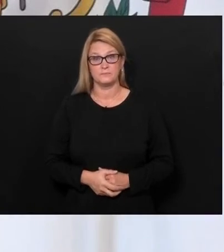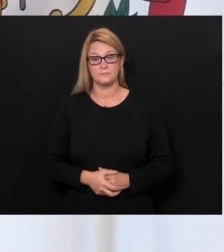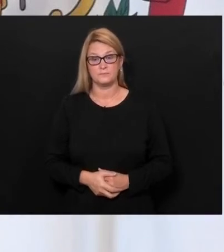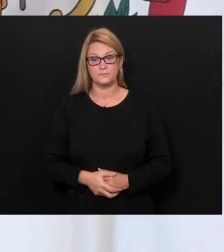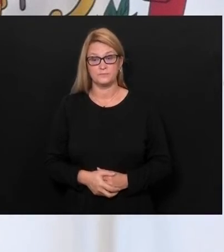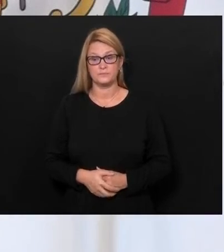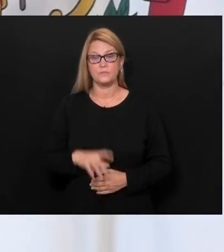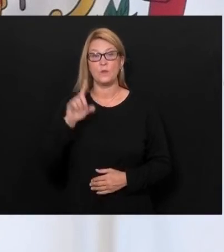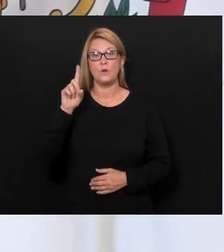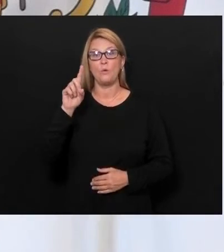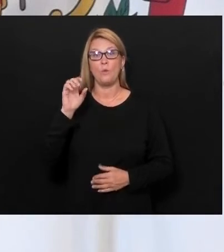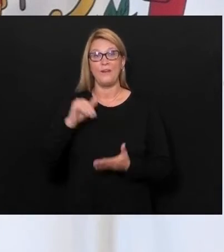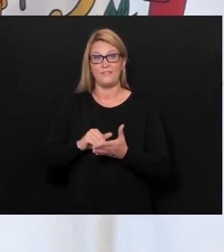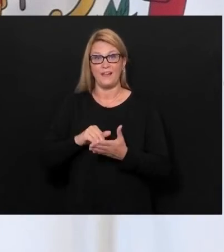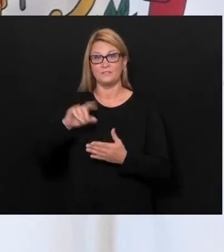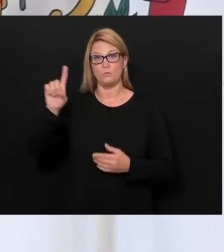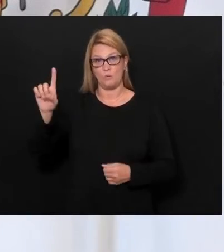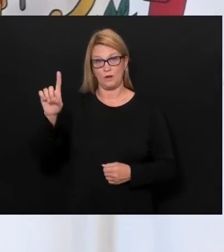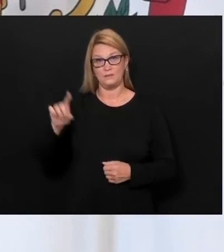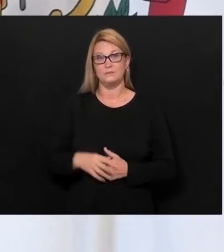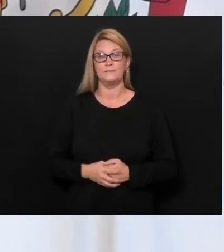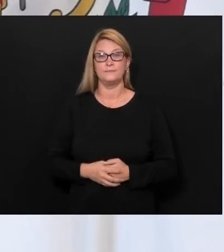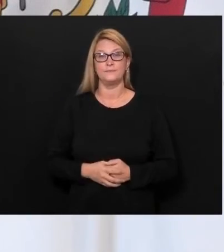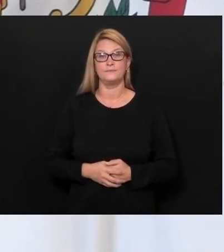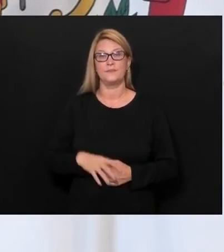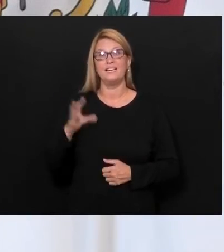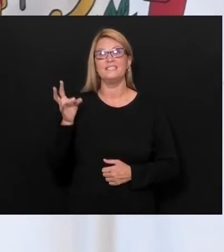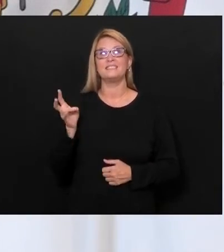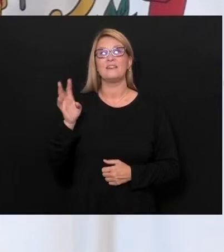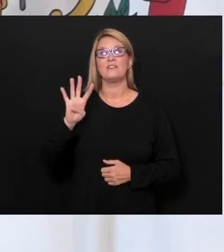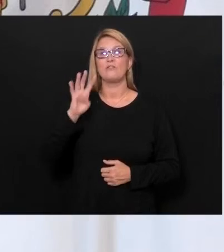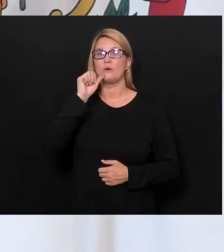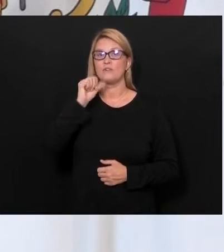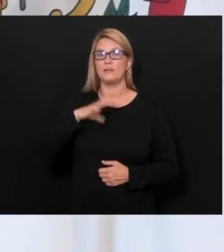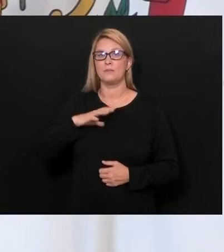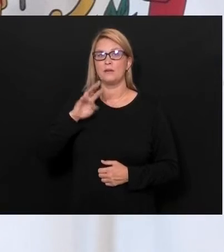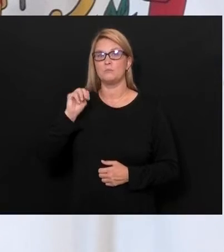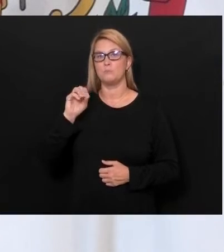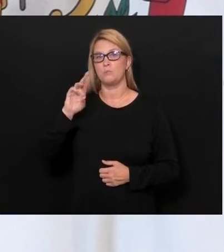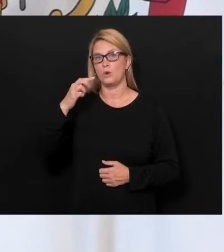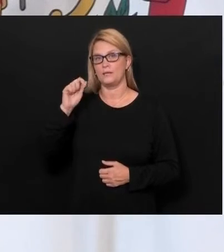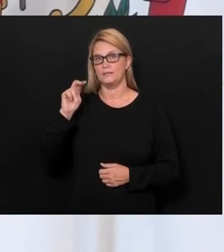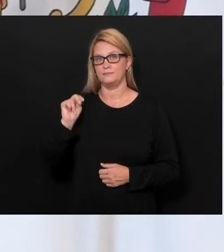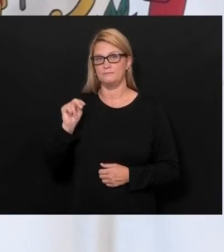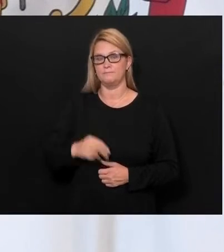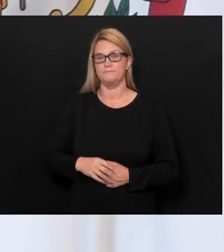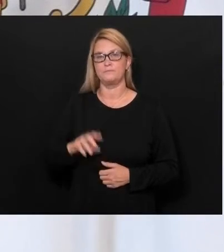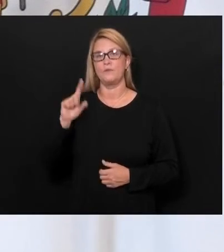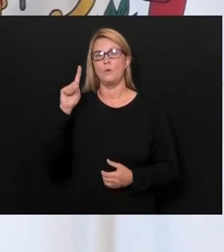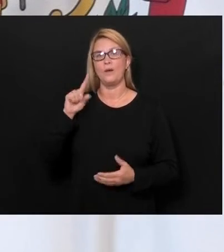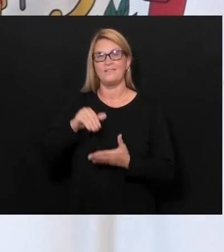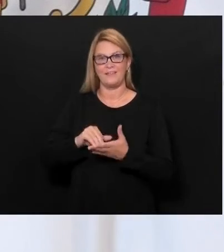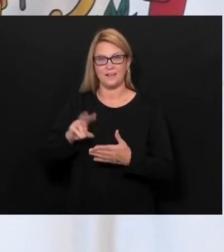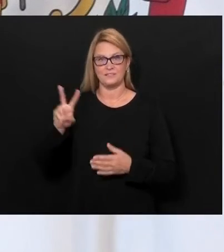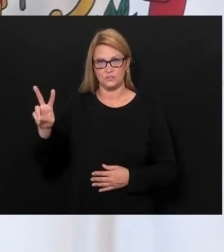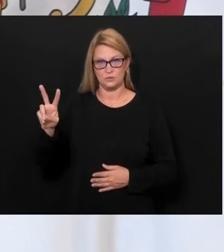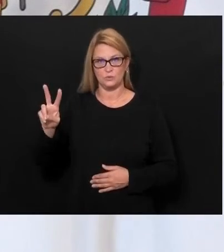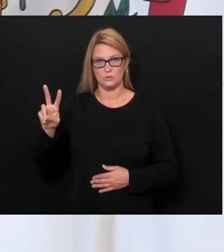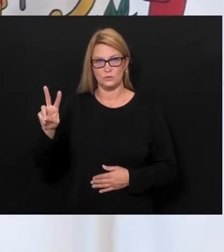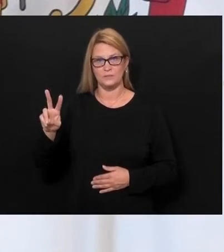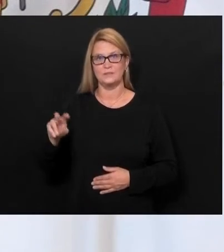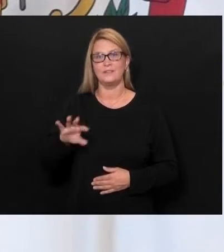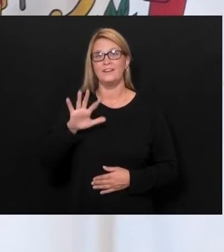Our 1,001st death is a 74-year-old female from Morgan County. Our 1,002nd death,